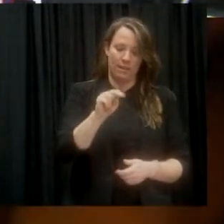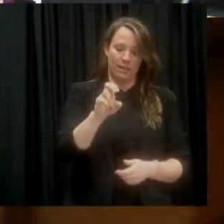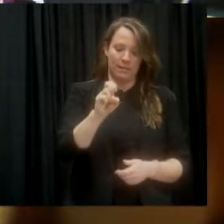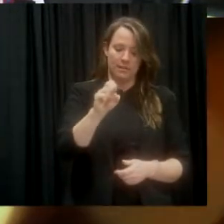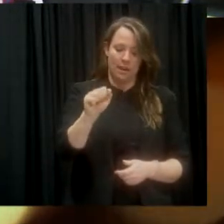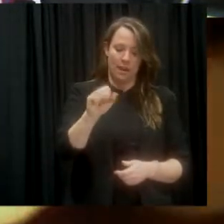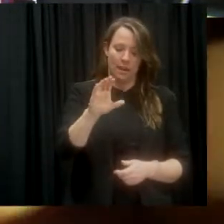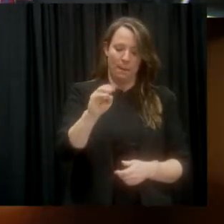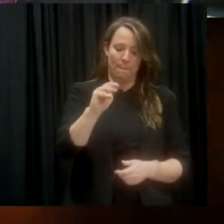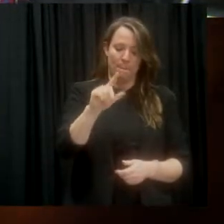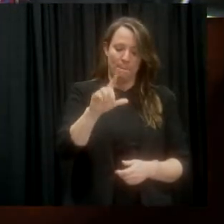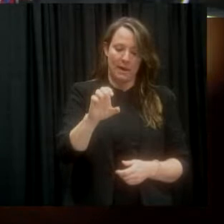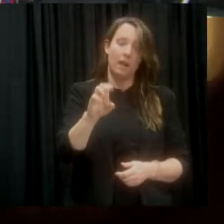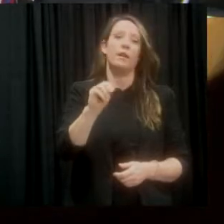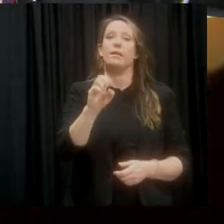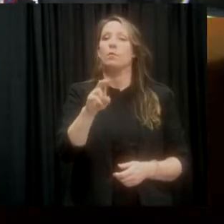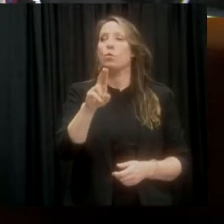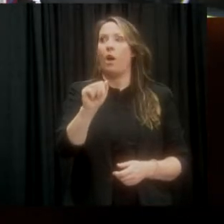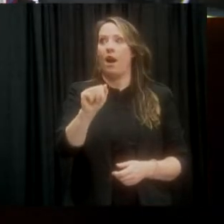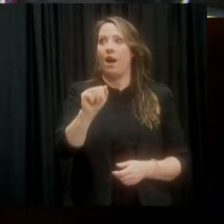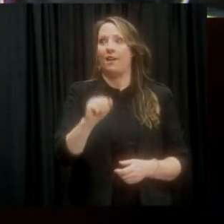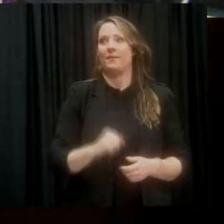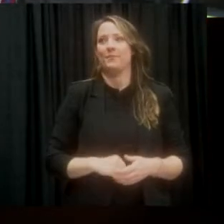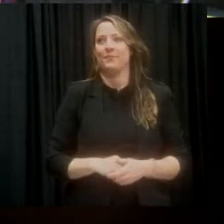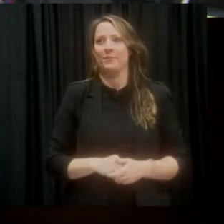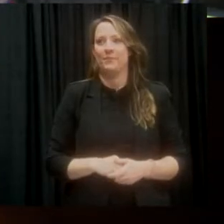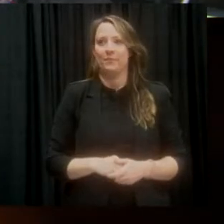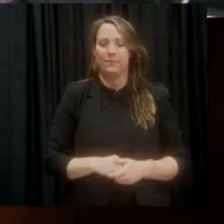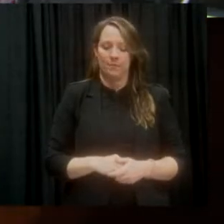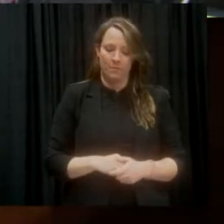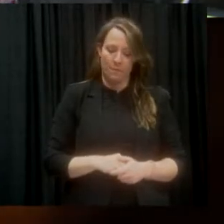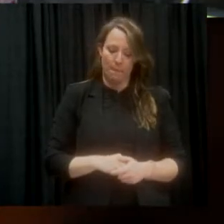Vanessa Camille Mua.